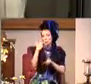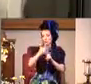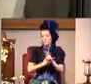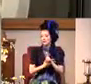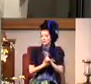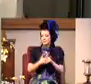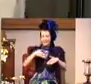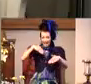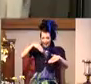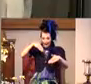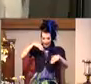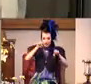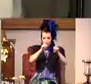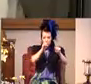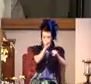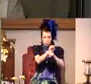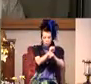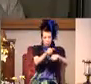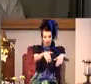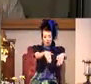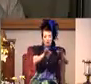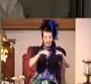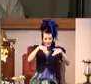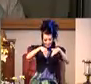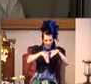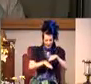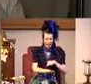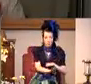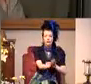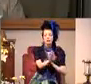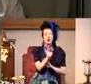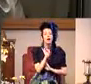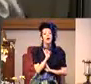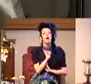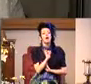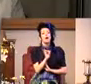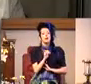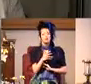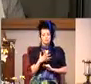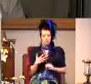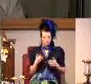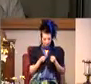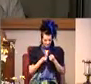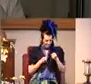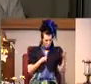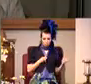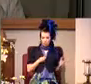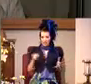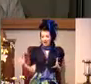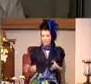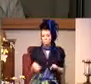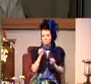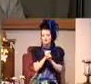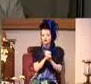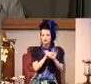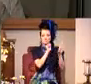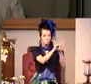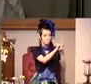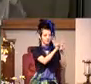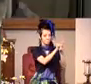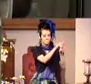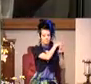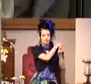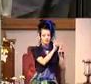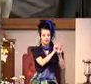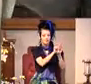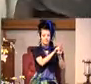Going into those tombs. And today we're invited to get rid of the stone and to stand up in our